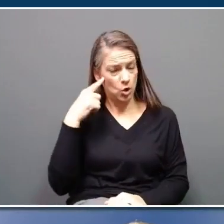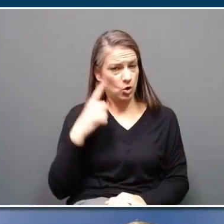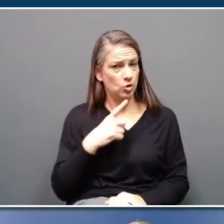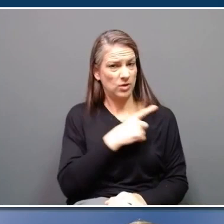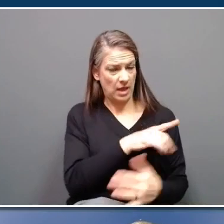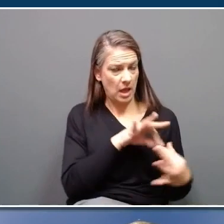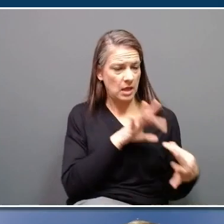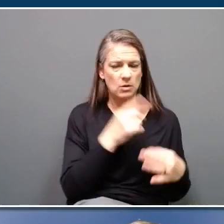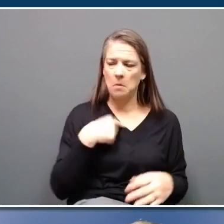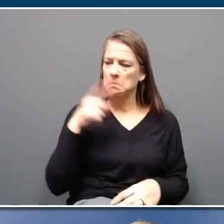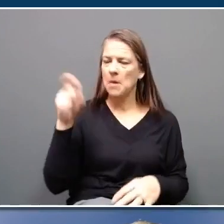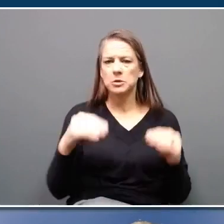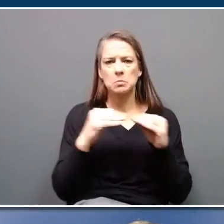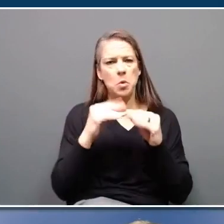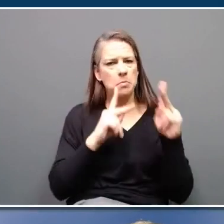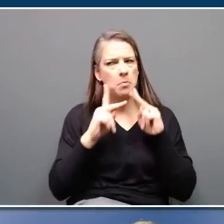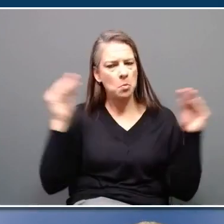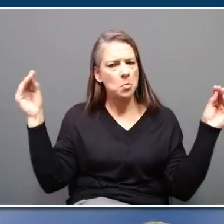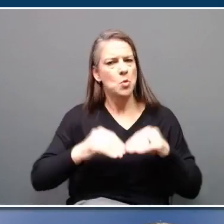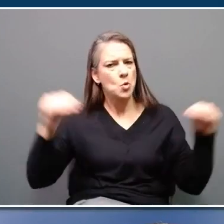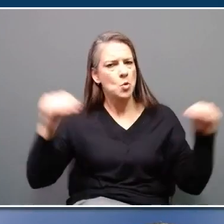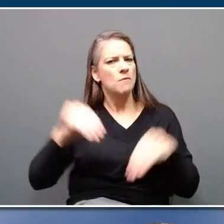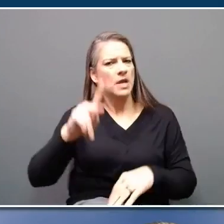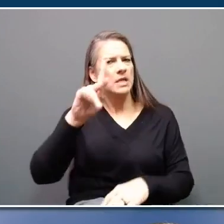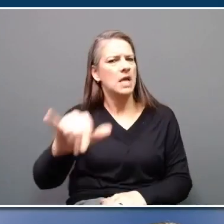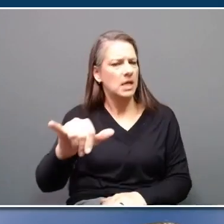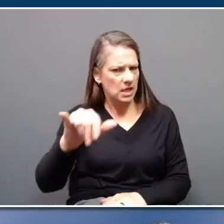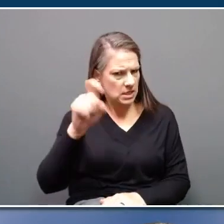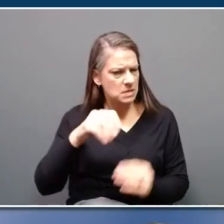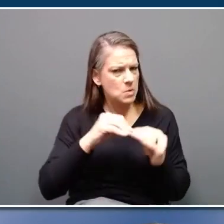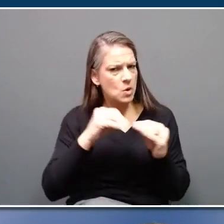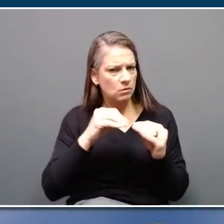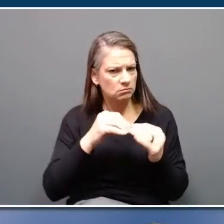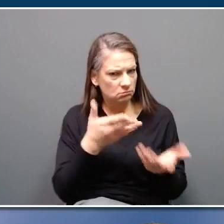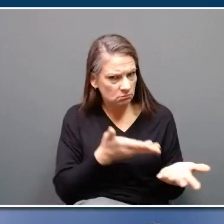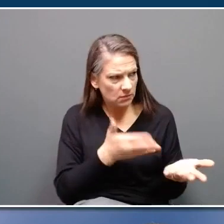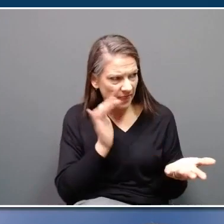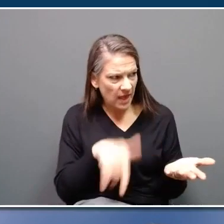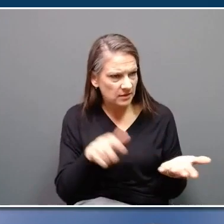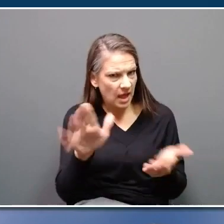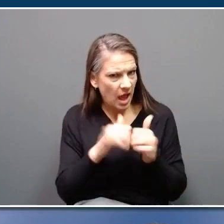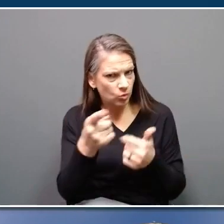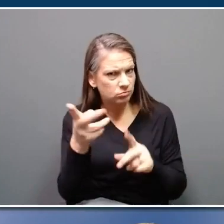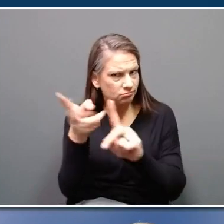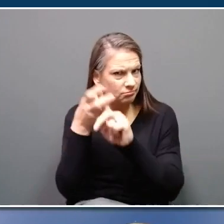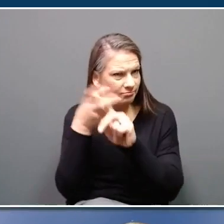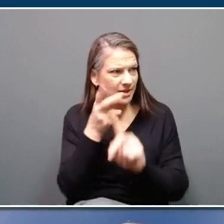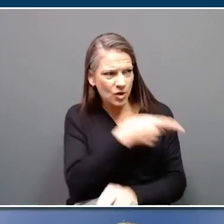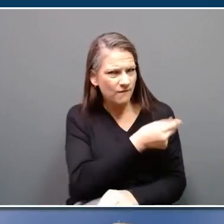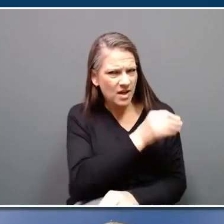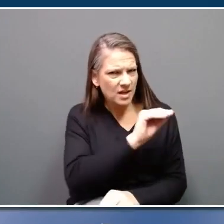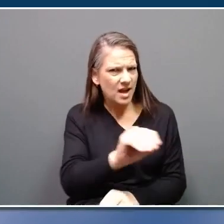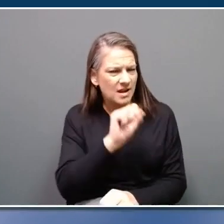got to get more people to move to Kentucky on a weekly basis. This is how you get it done, and it wasn't funded. They only put